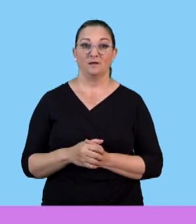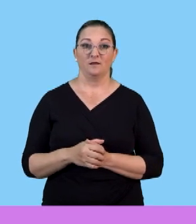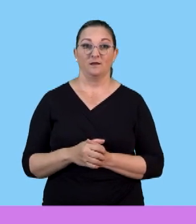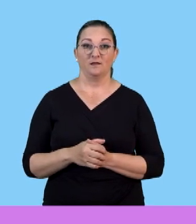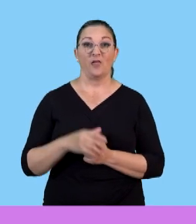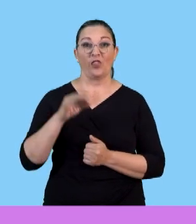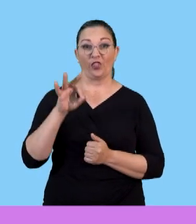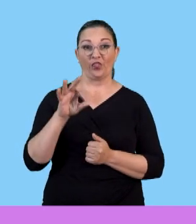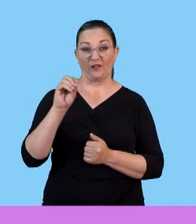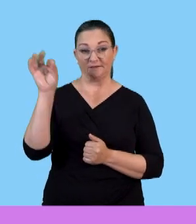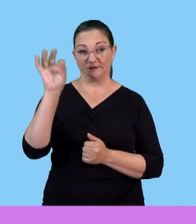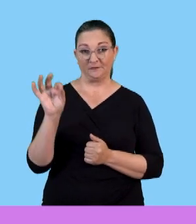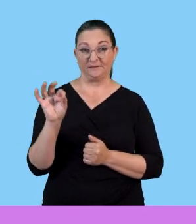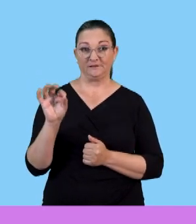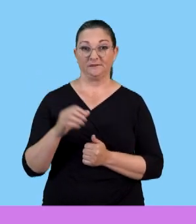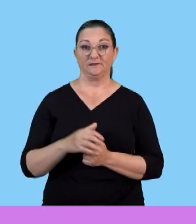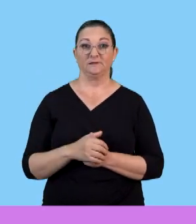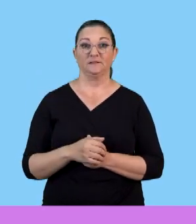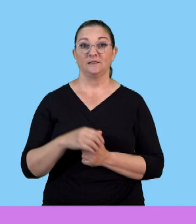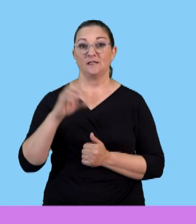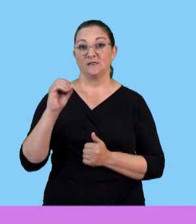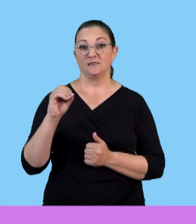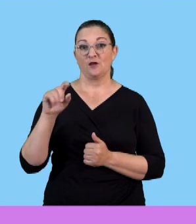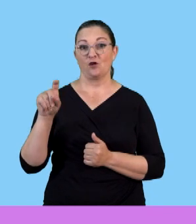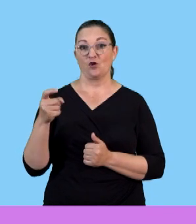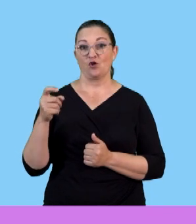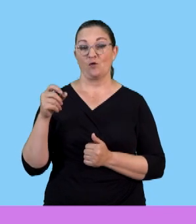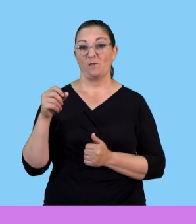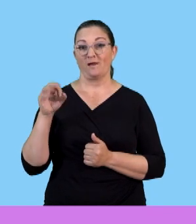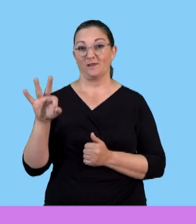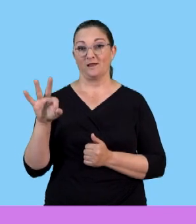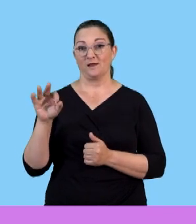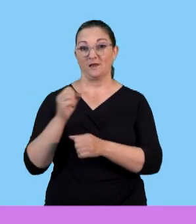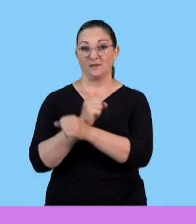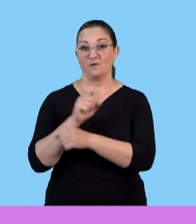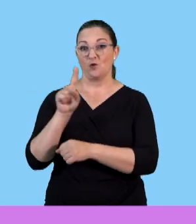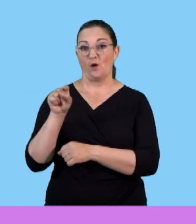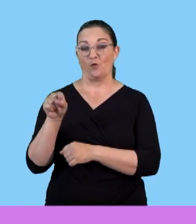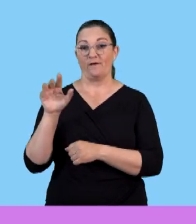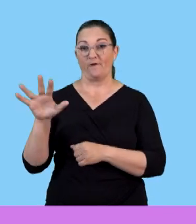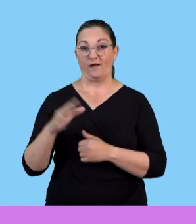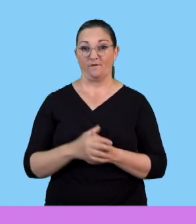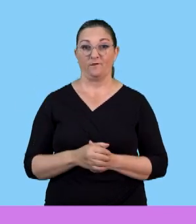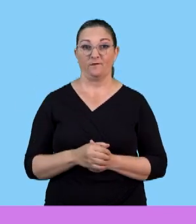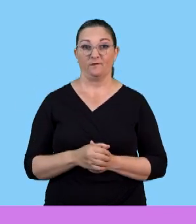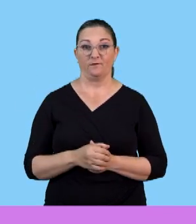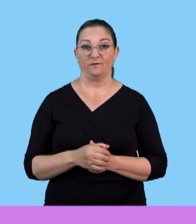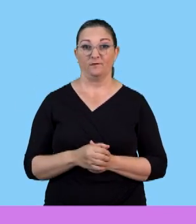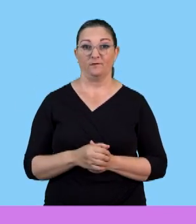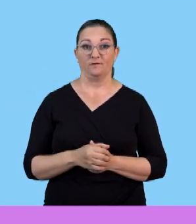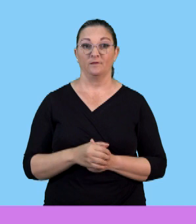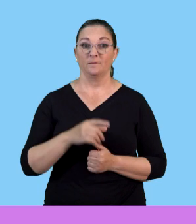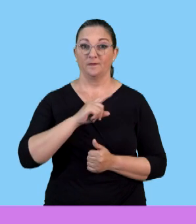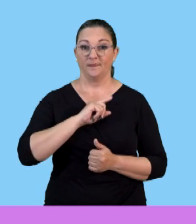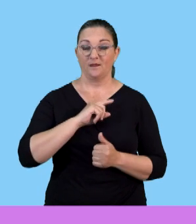is going to be 30% of it, so it's 0,3 times 1,5, and that